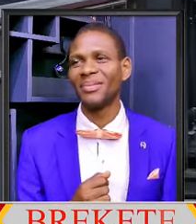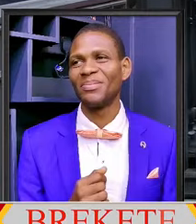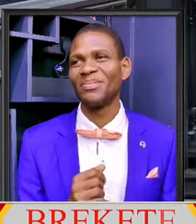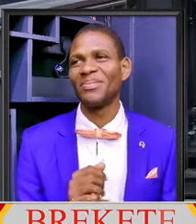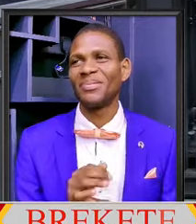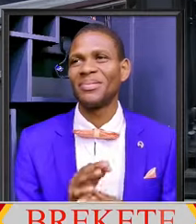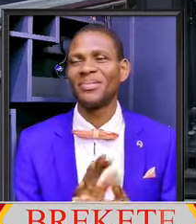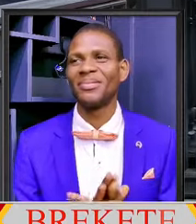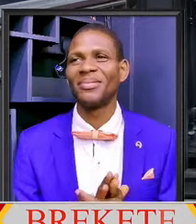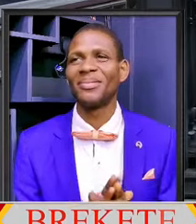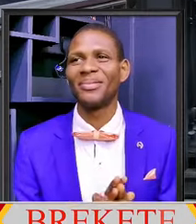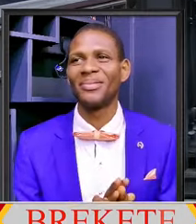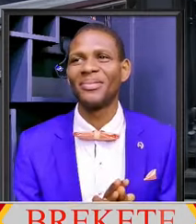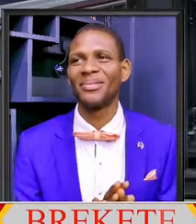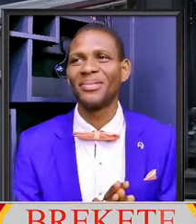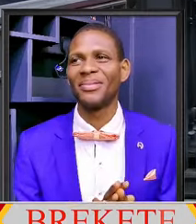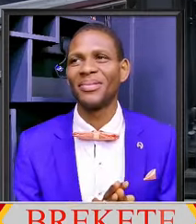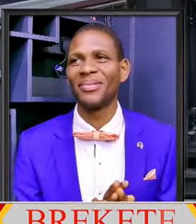Too much money.